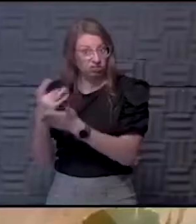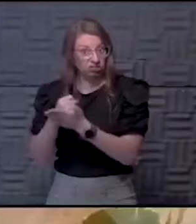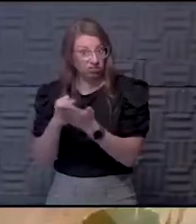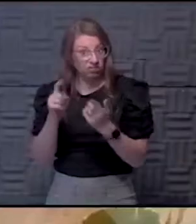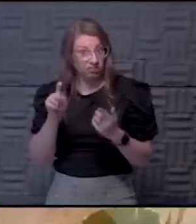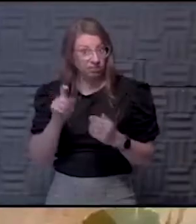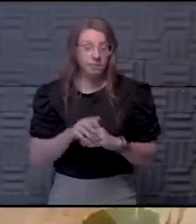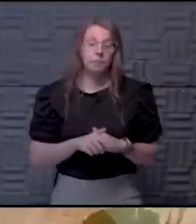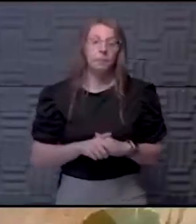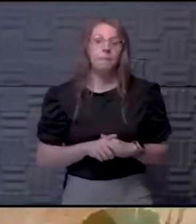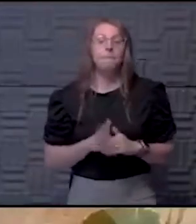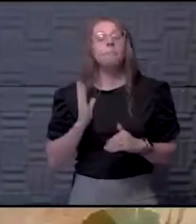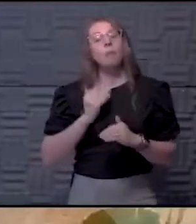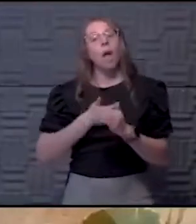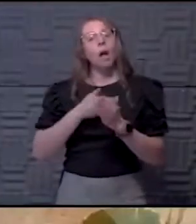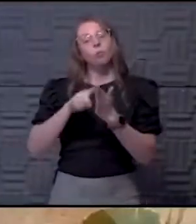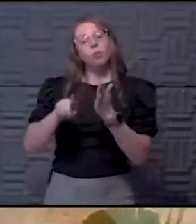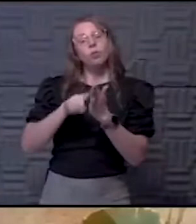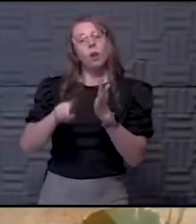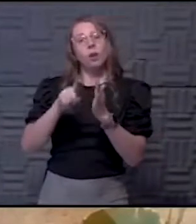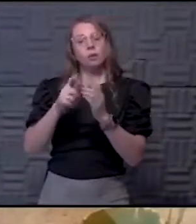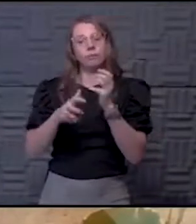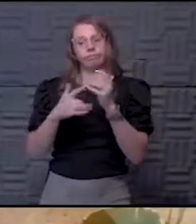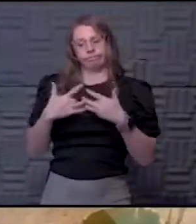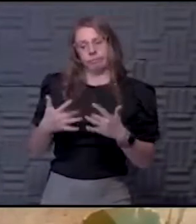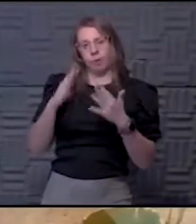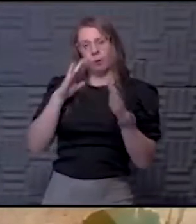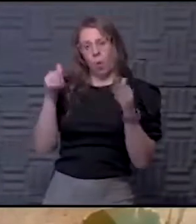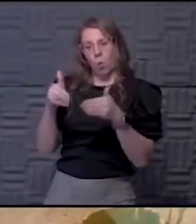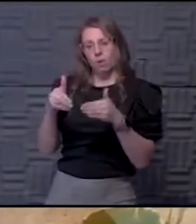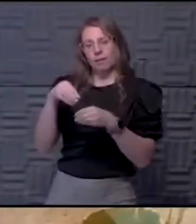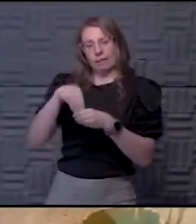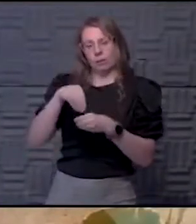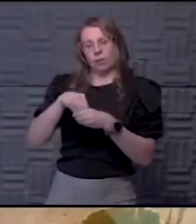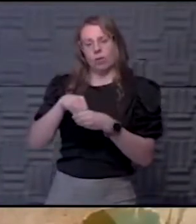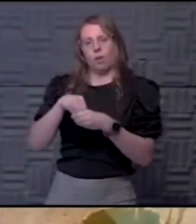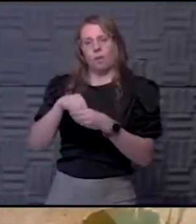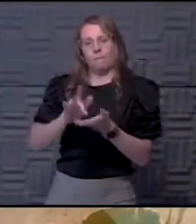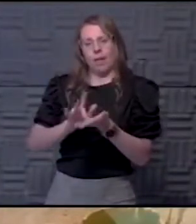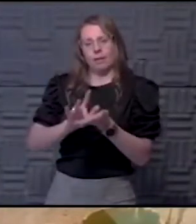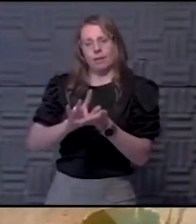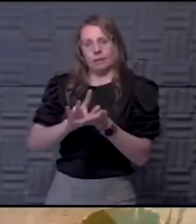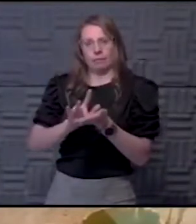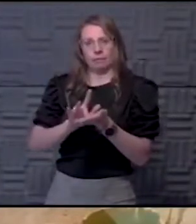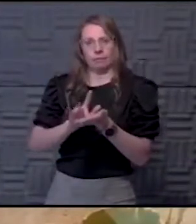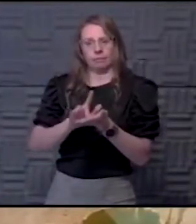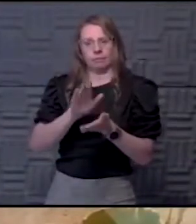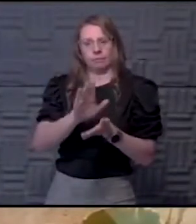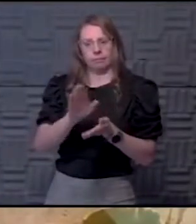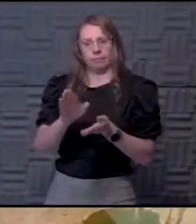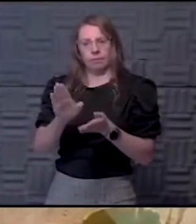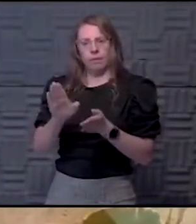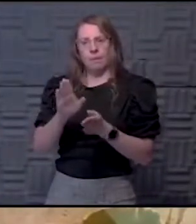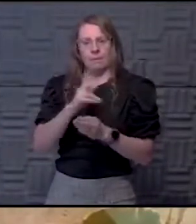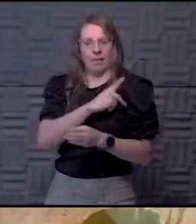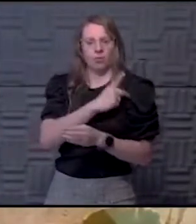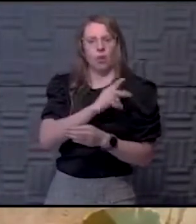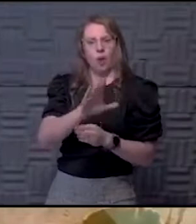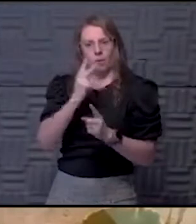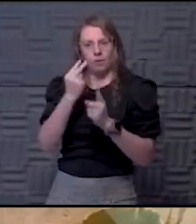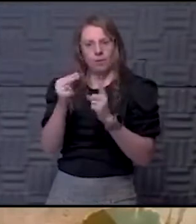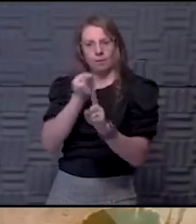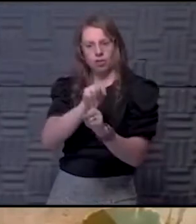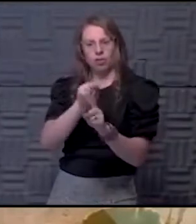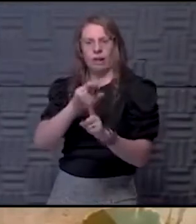So our research really most focused on internal medicine residents and their perceptions and